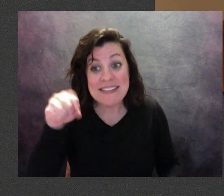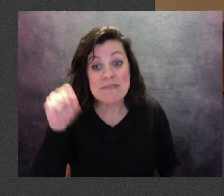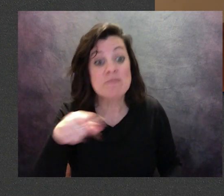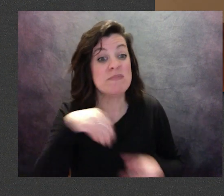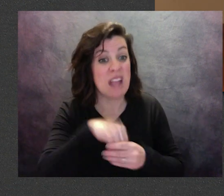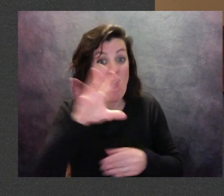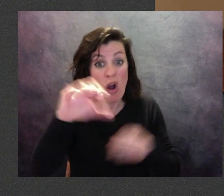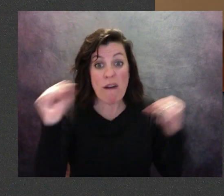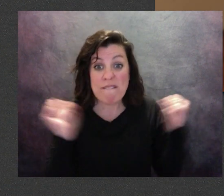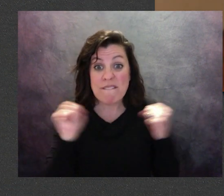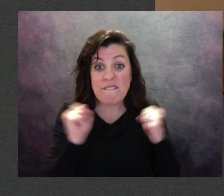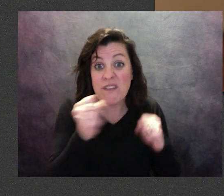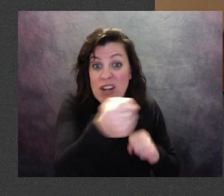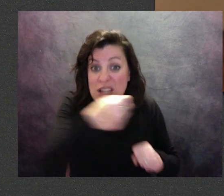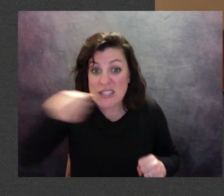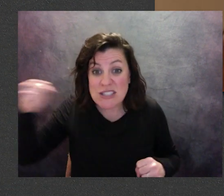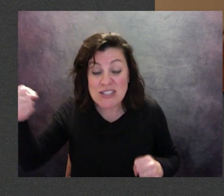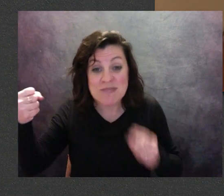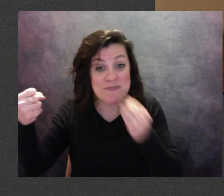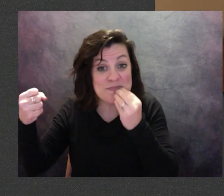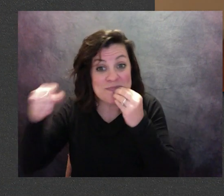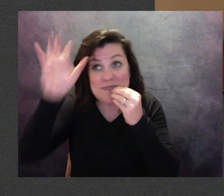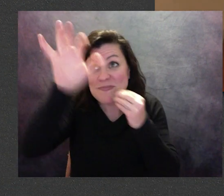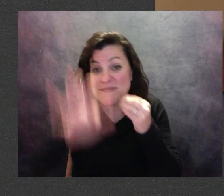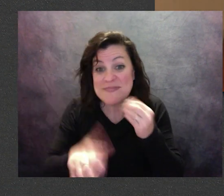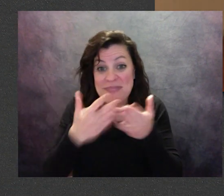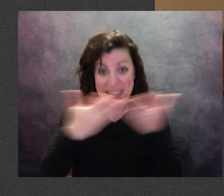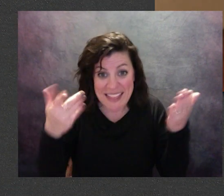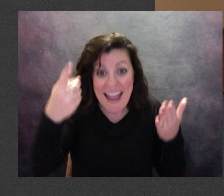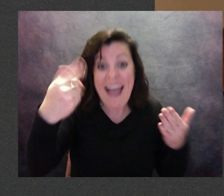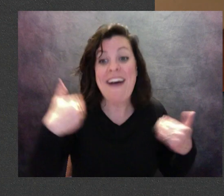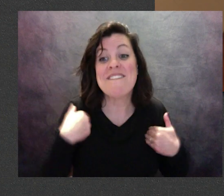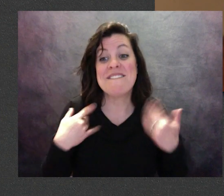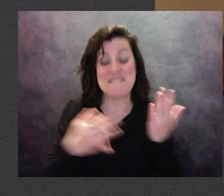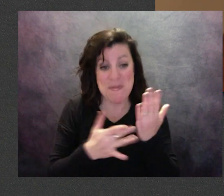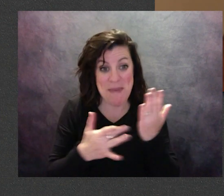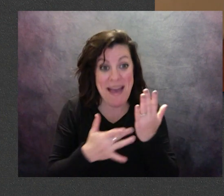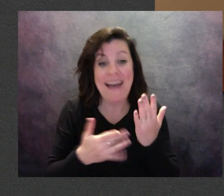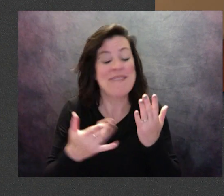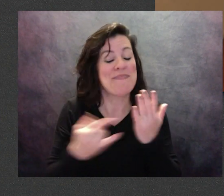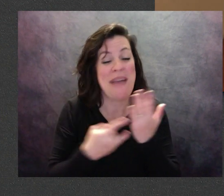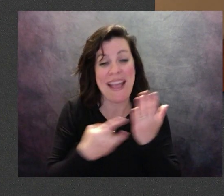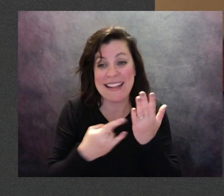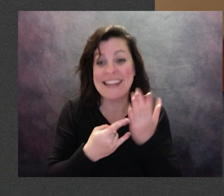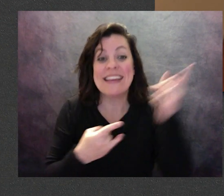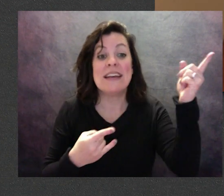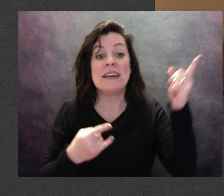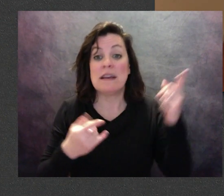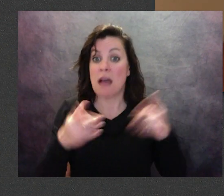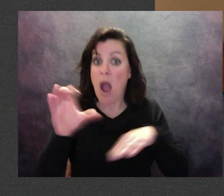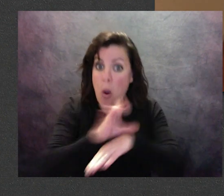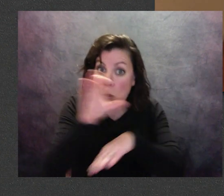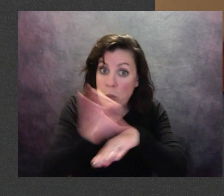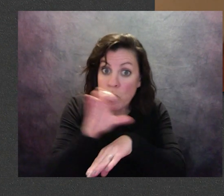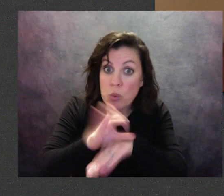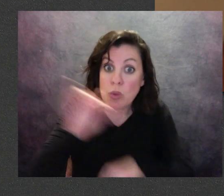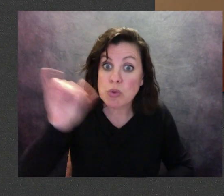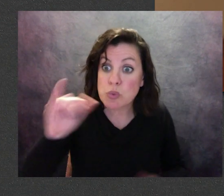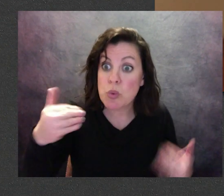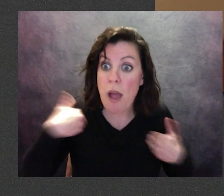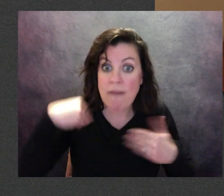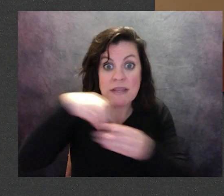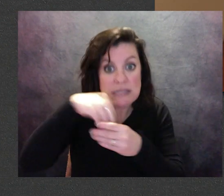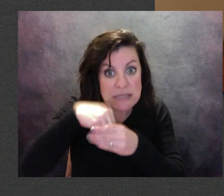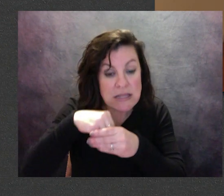magnets in refrigerators, and there's magnets in computers. How about that?